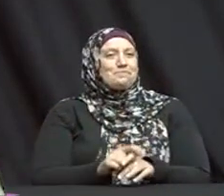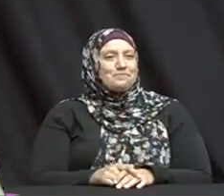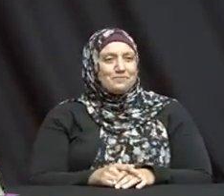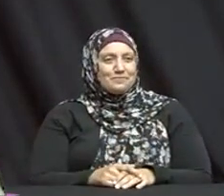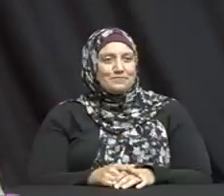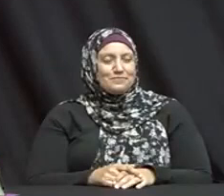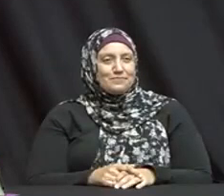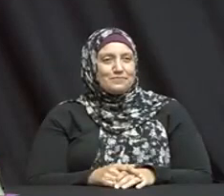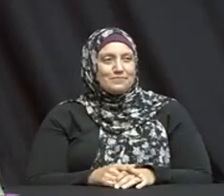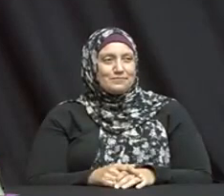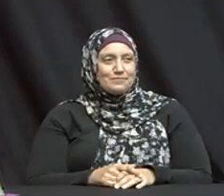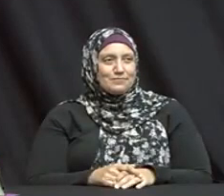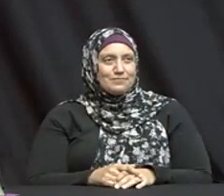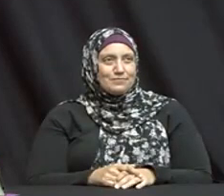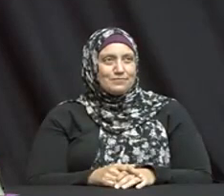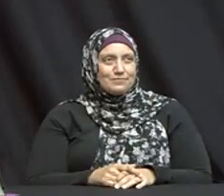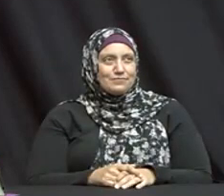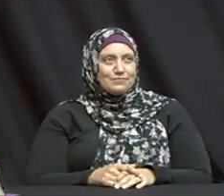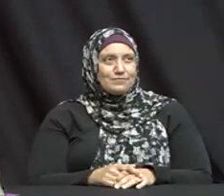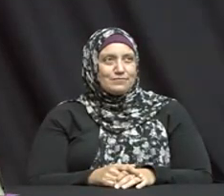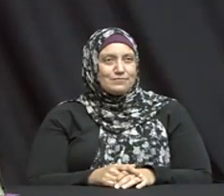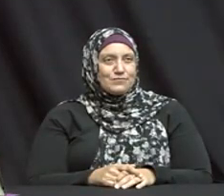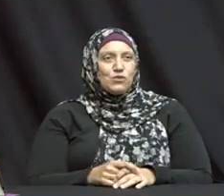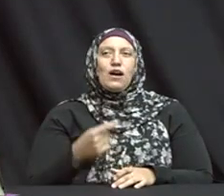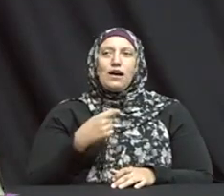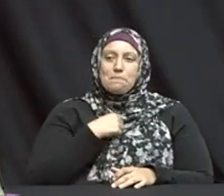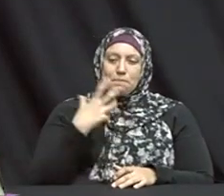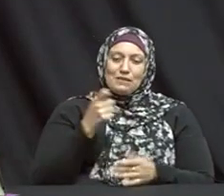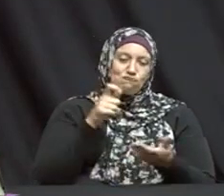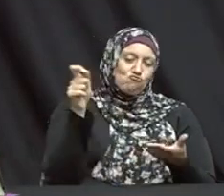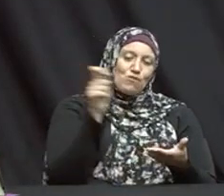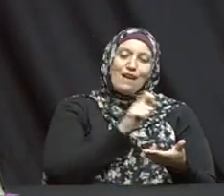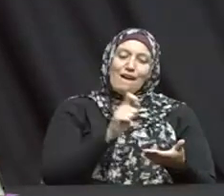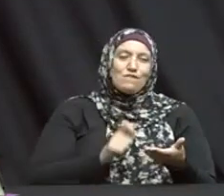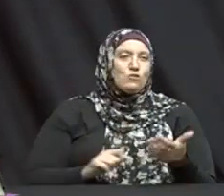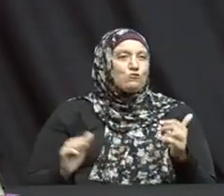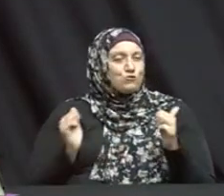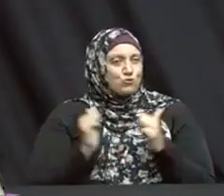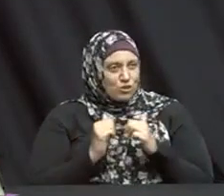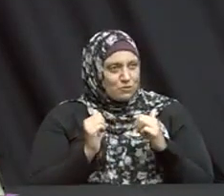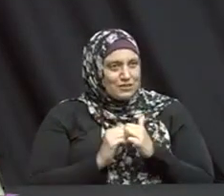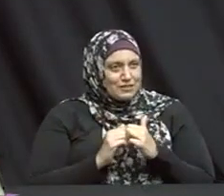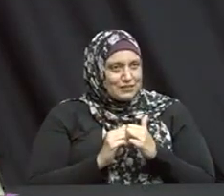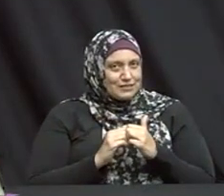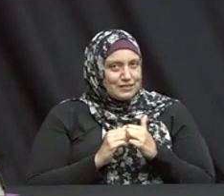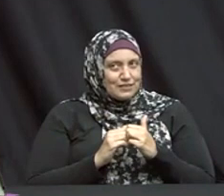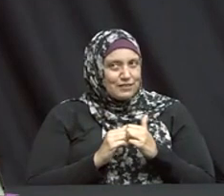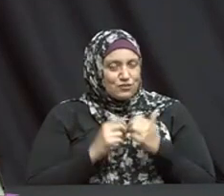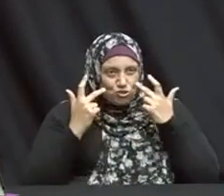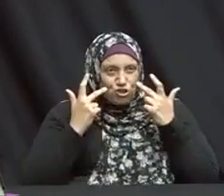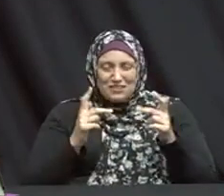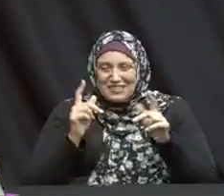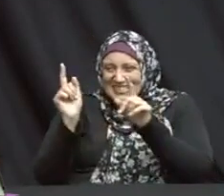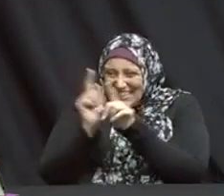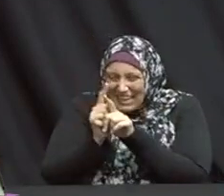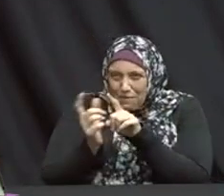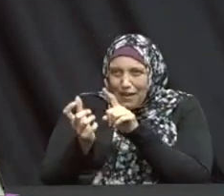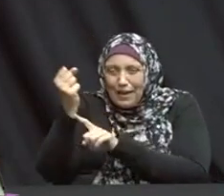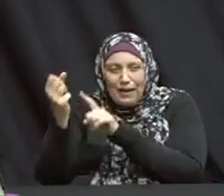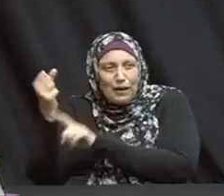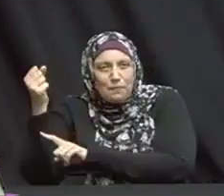In effect, we are required to draft a document which produces the outcomes that the learned